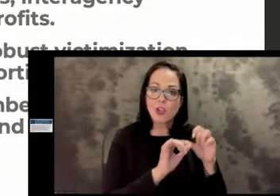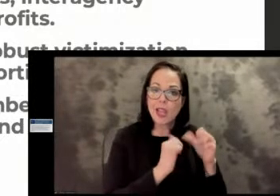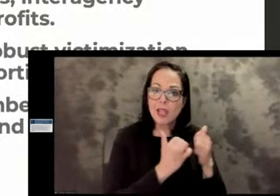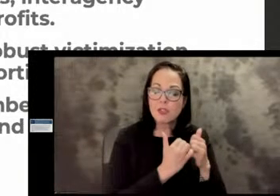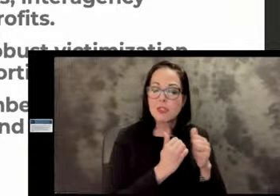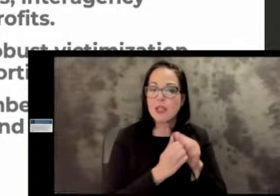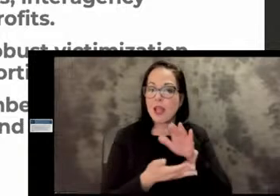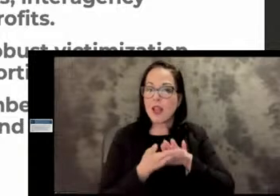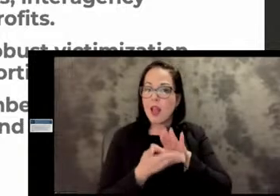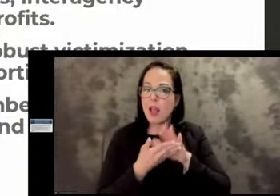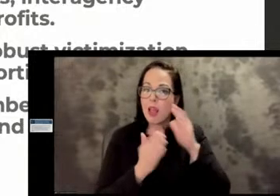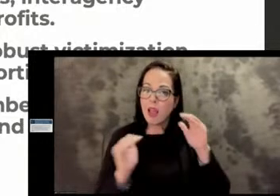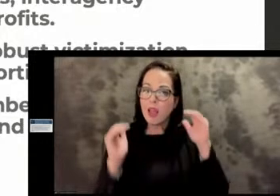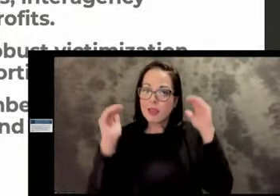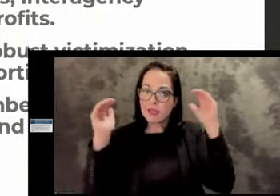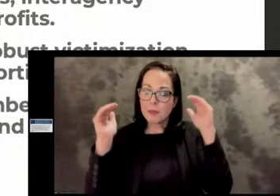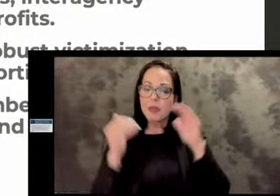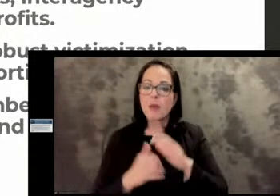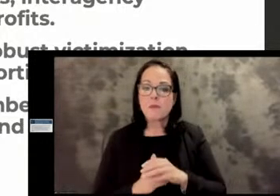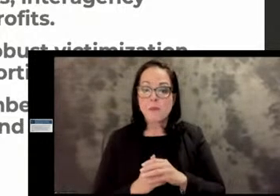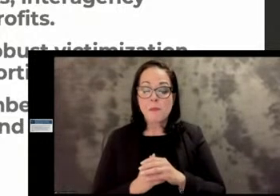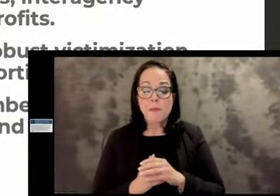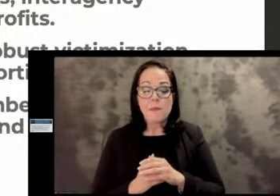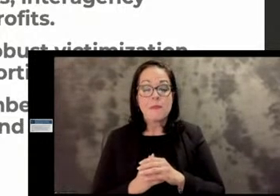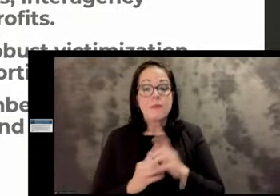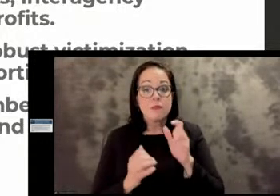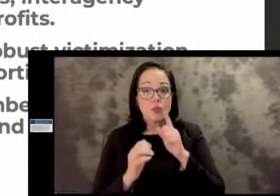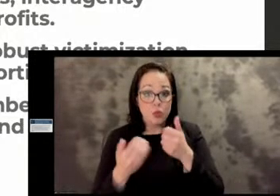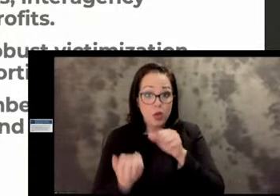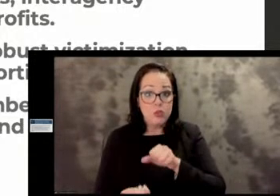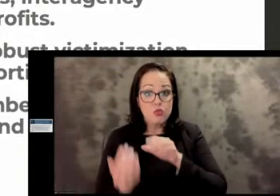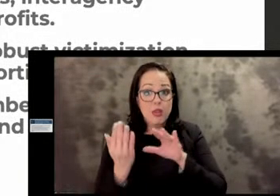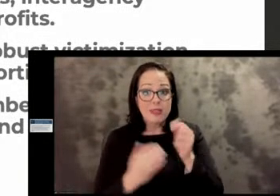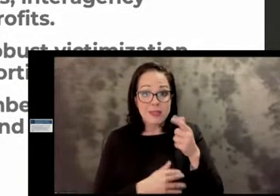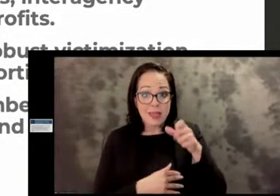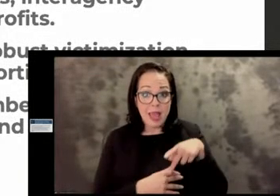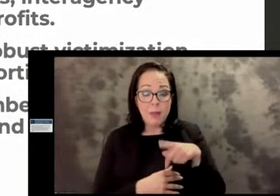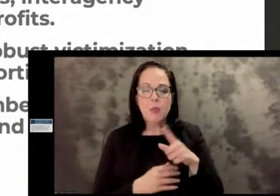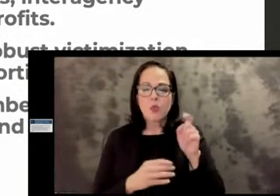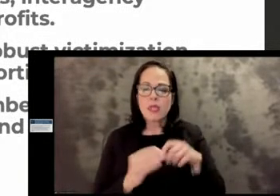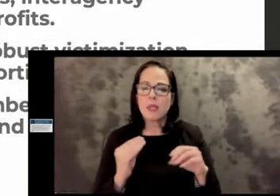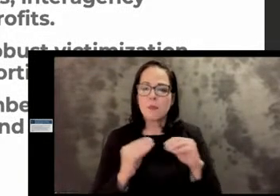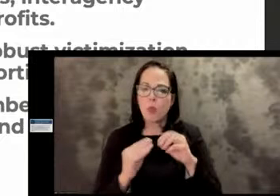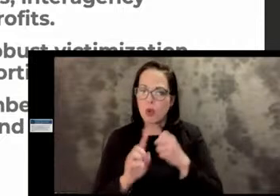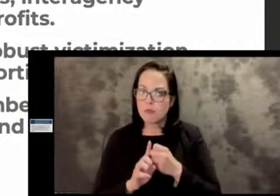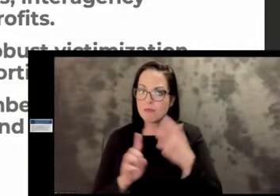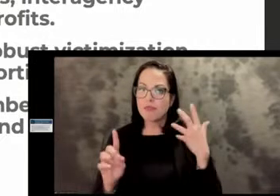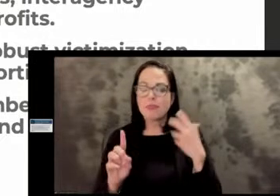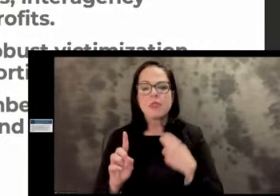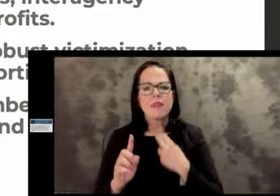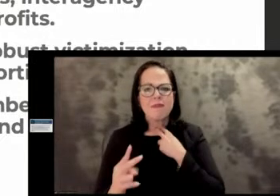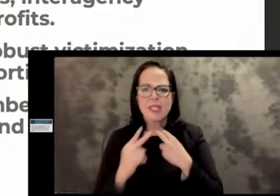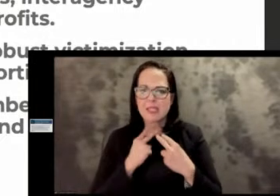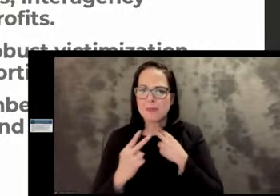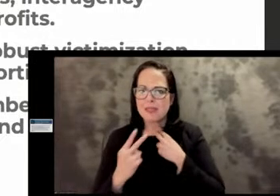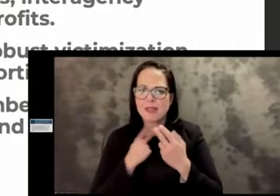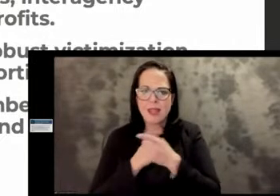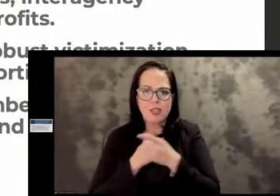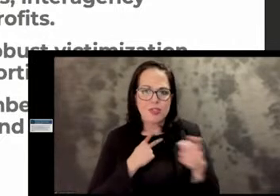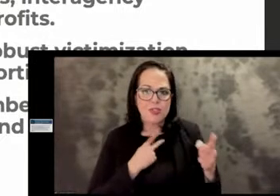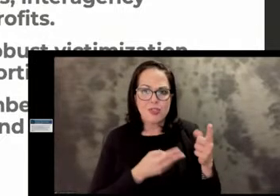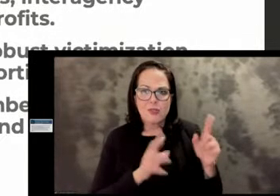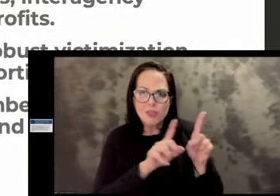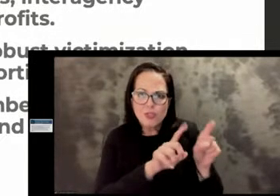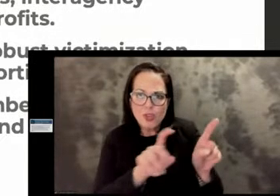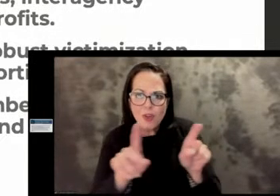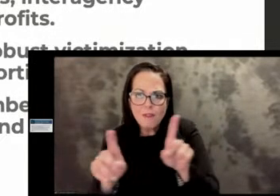academia. To address gaps in data, we need more robust victimization surveys to really assess the extent